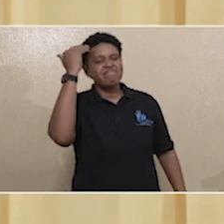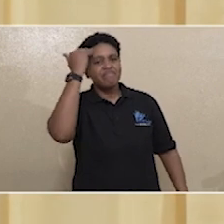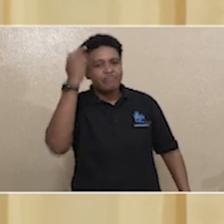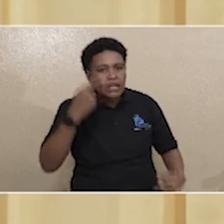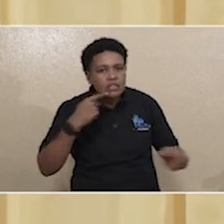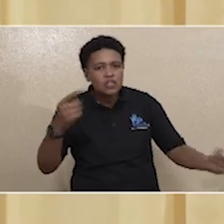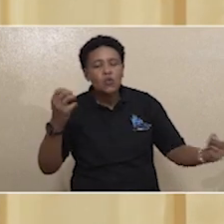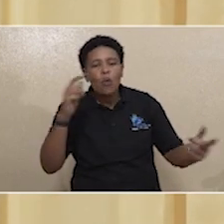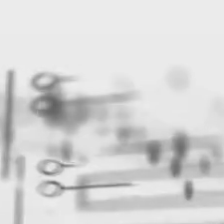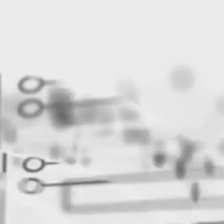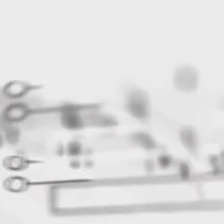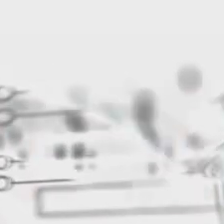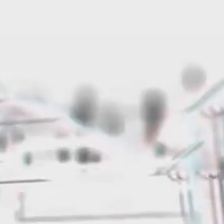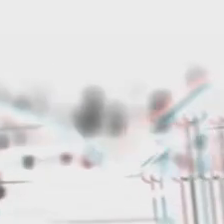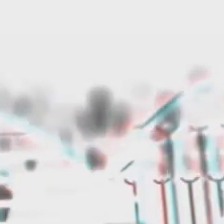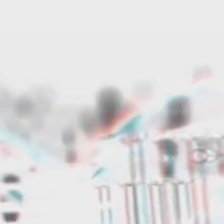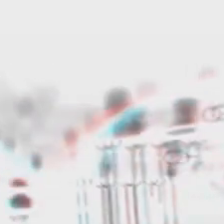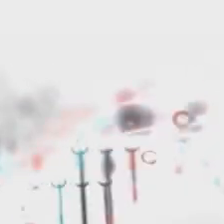verification is done.